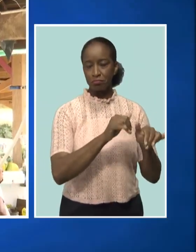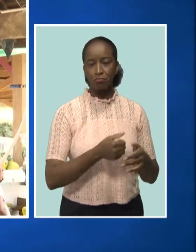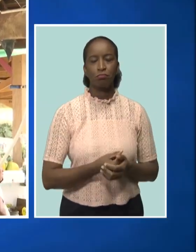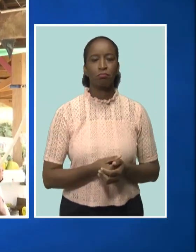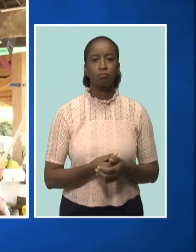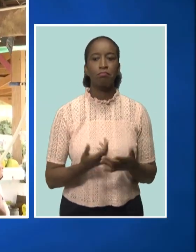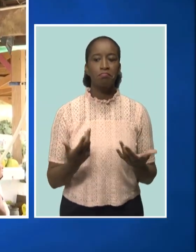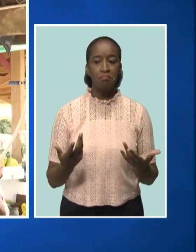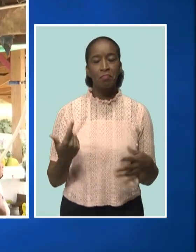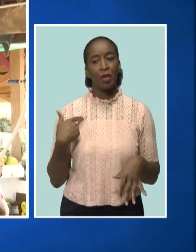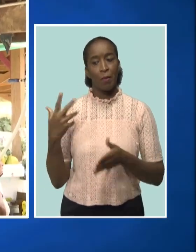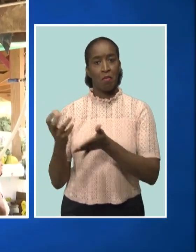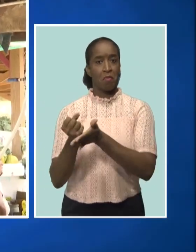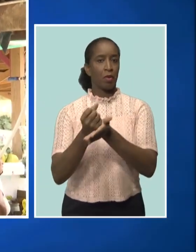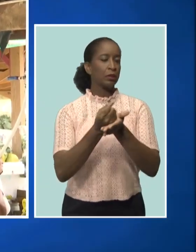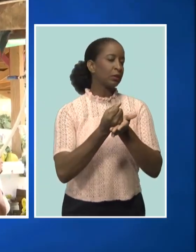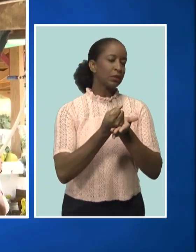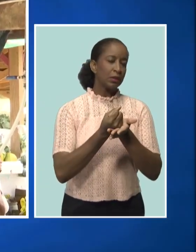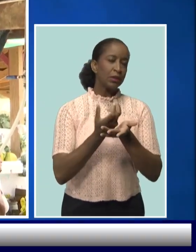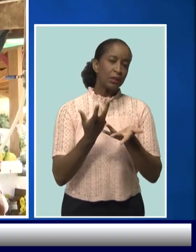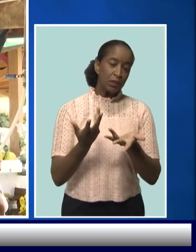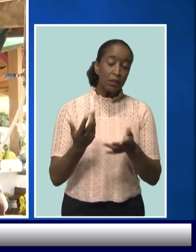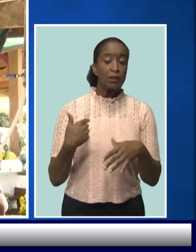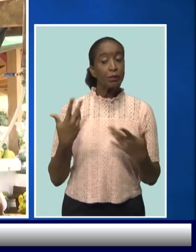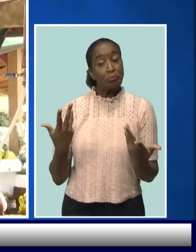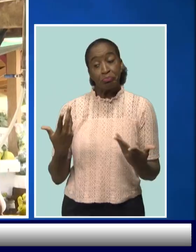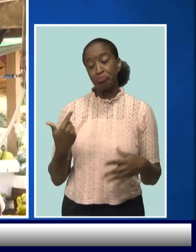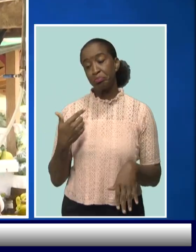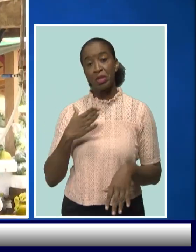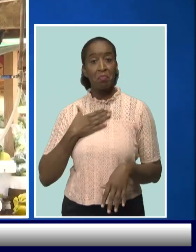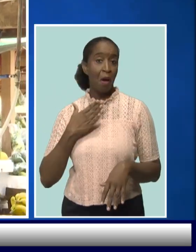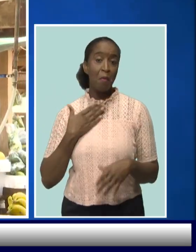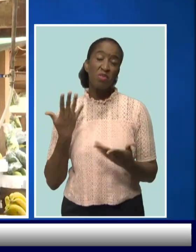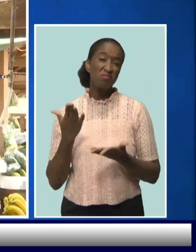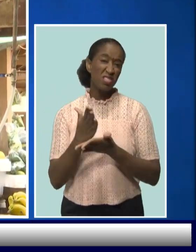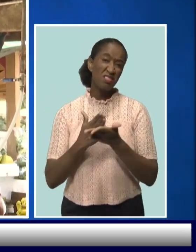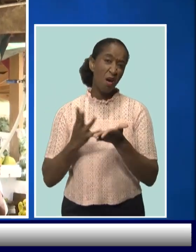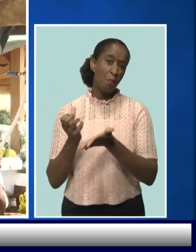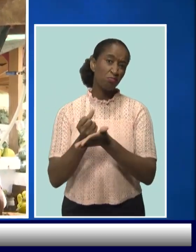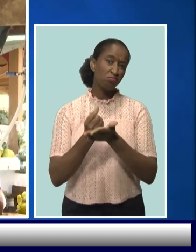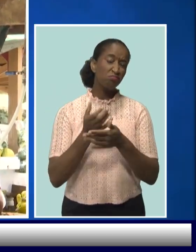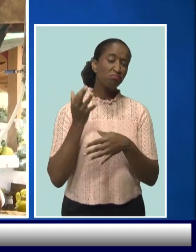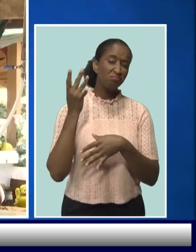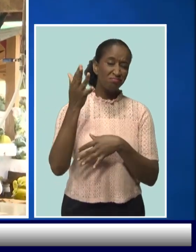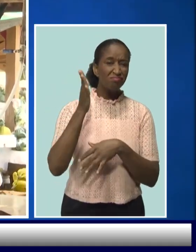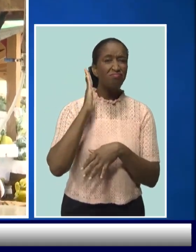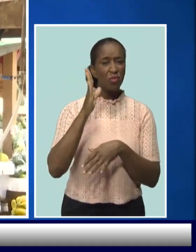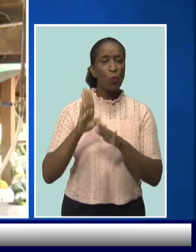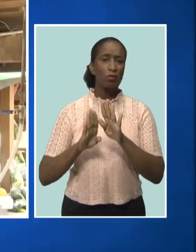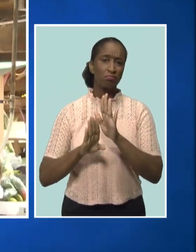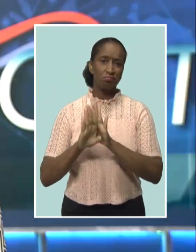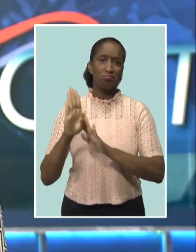but I give thanks for what I made. Could be better, but things will get better one day again.